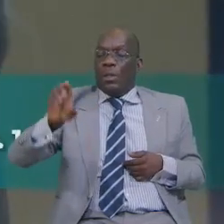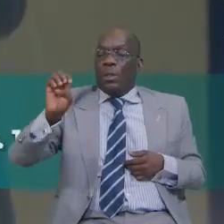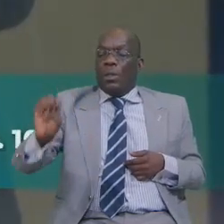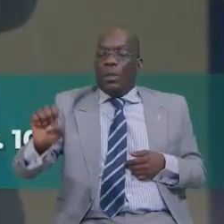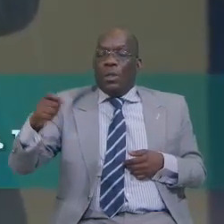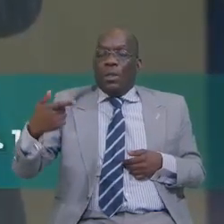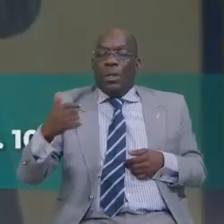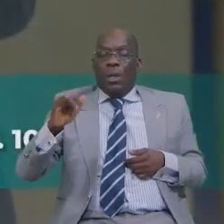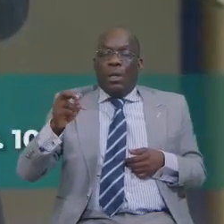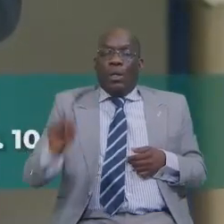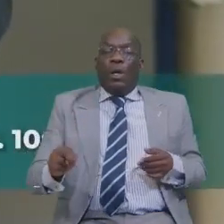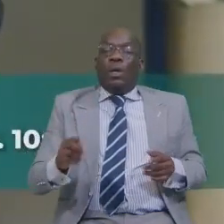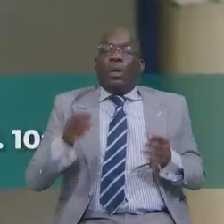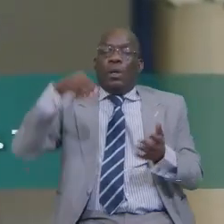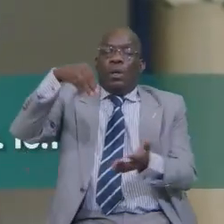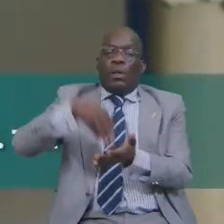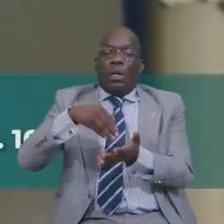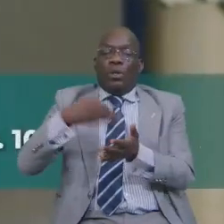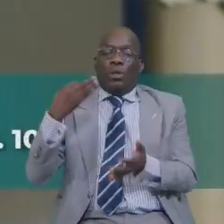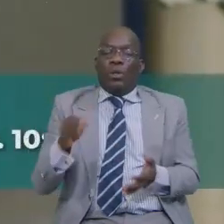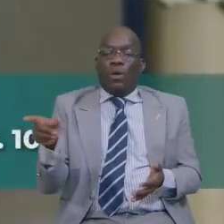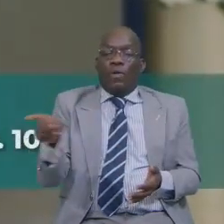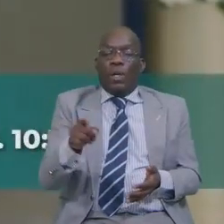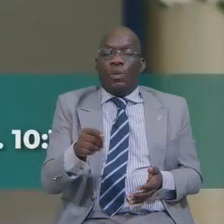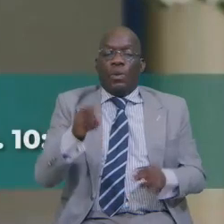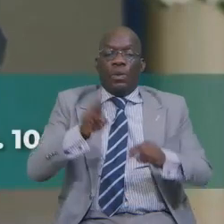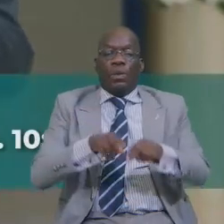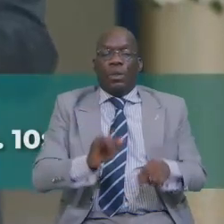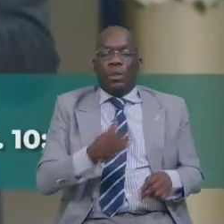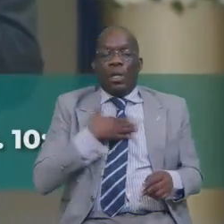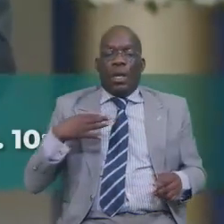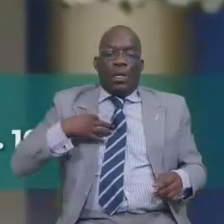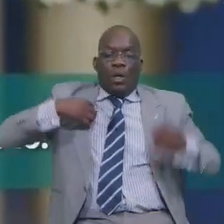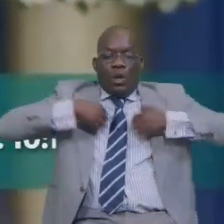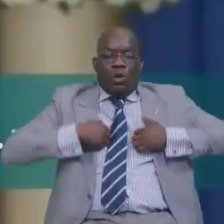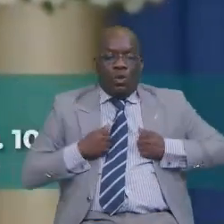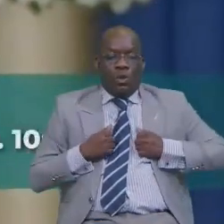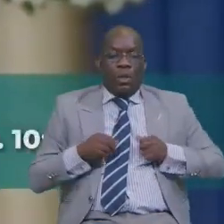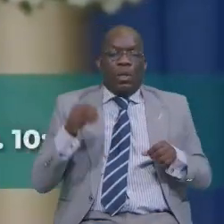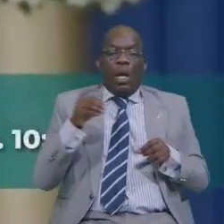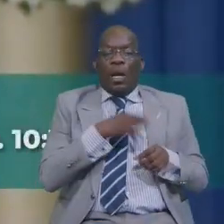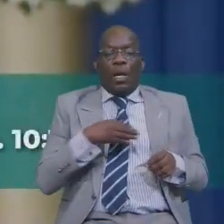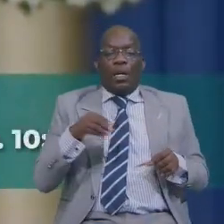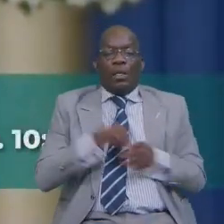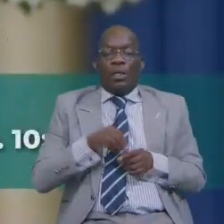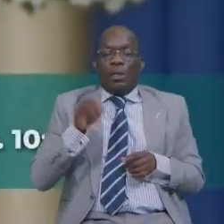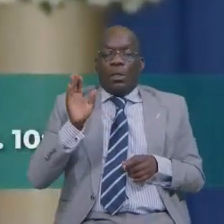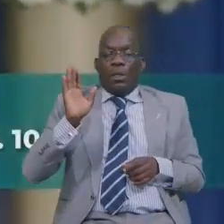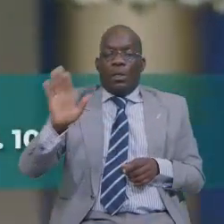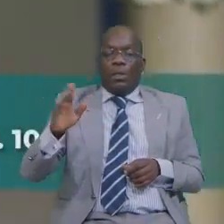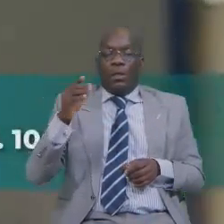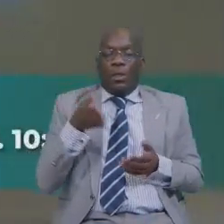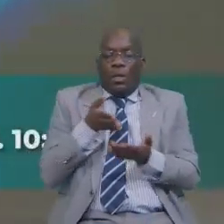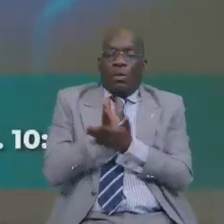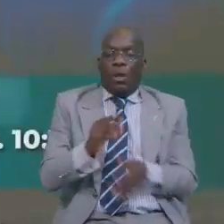them, sitting and clothed in his right mind. He had